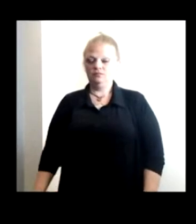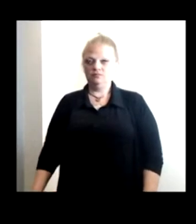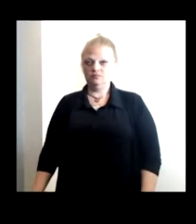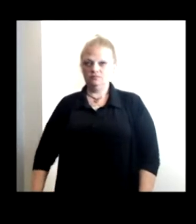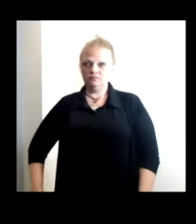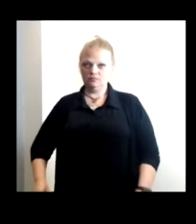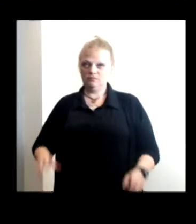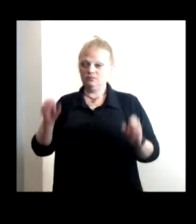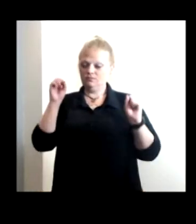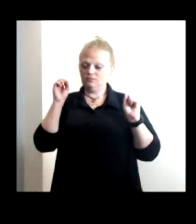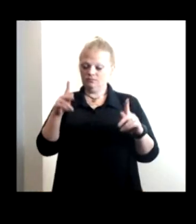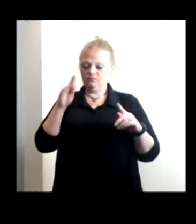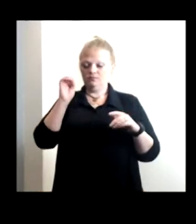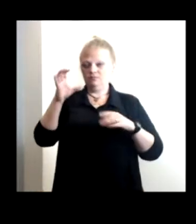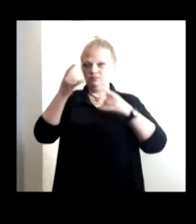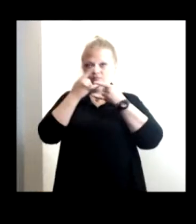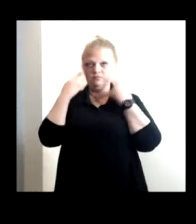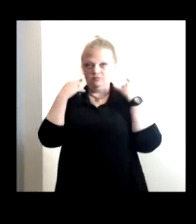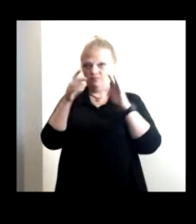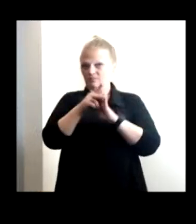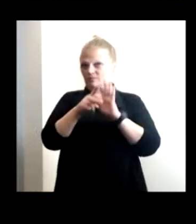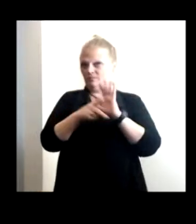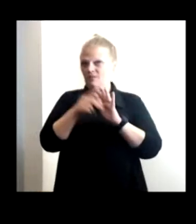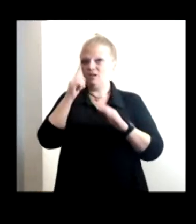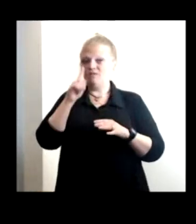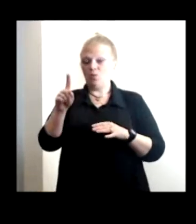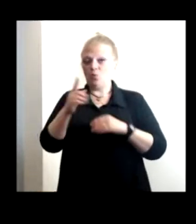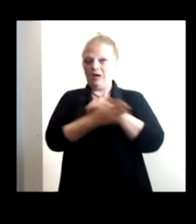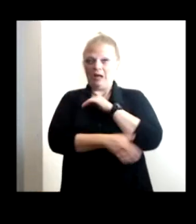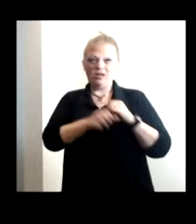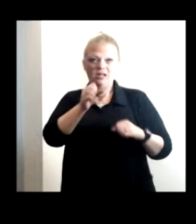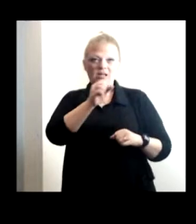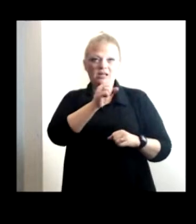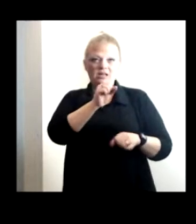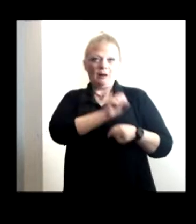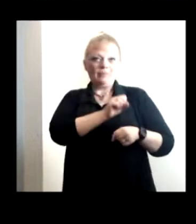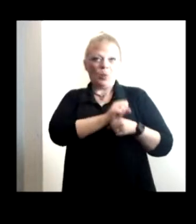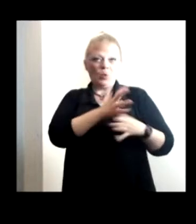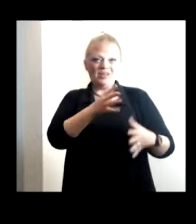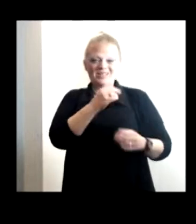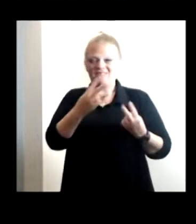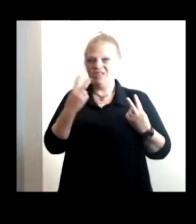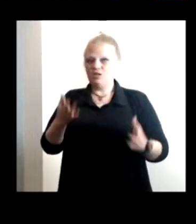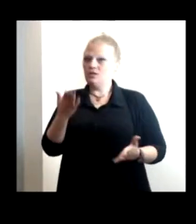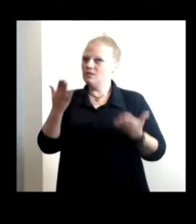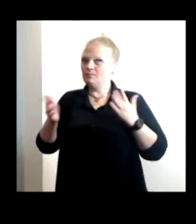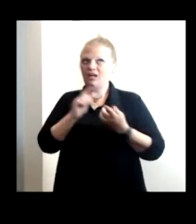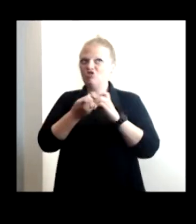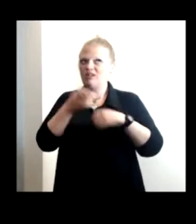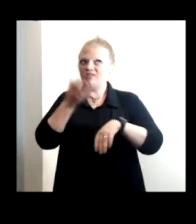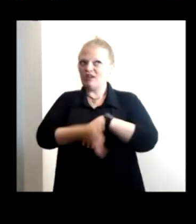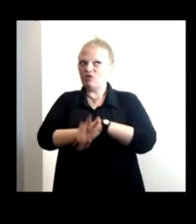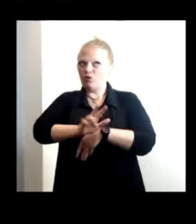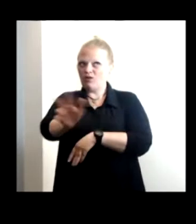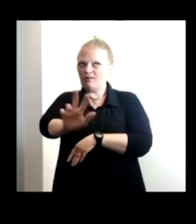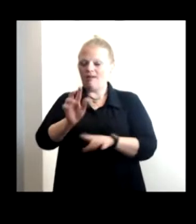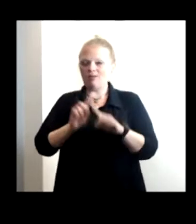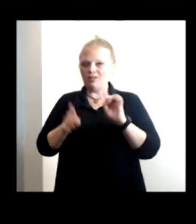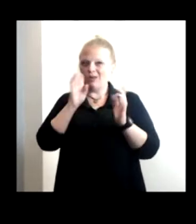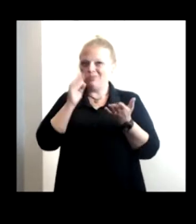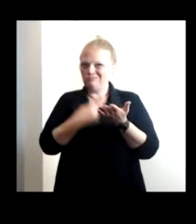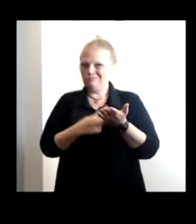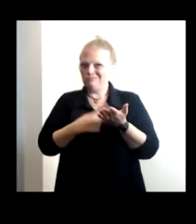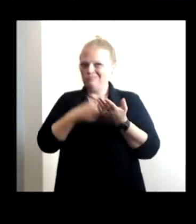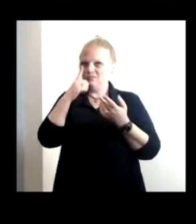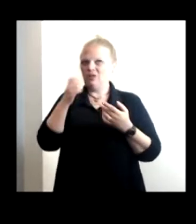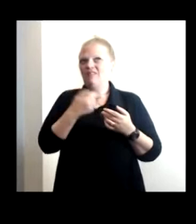Now, Erie County masking policies for county employees and visitors. This may change after 3 o'clock, but we'll talk a little bit about this because